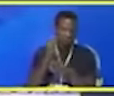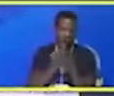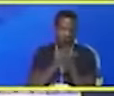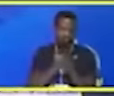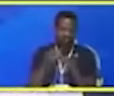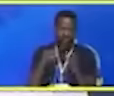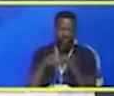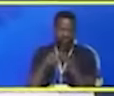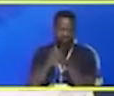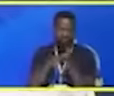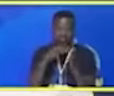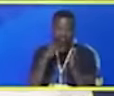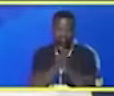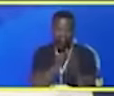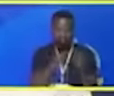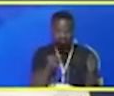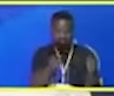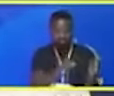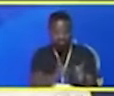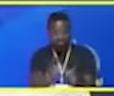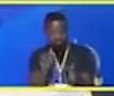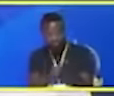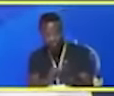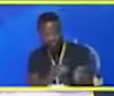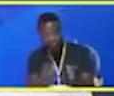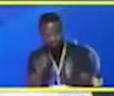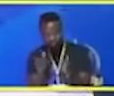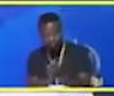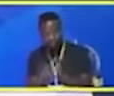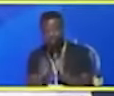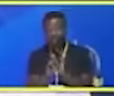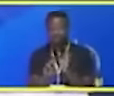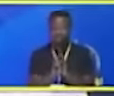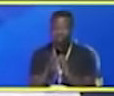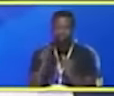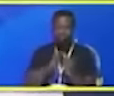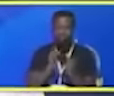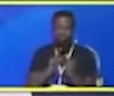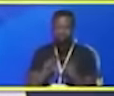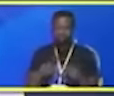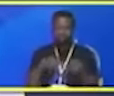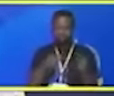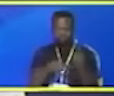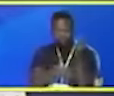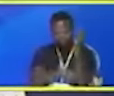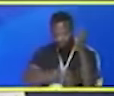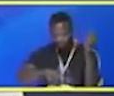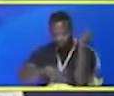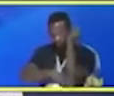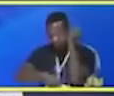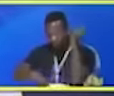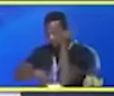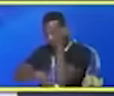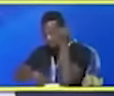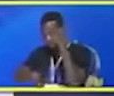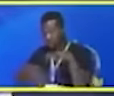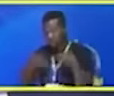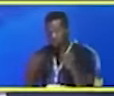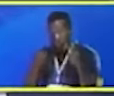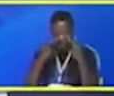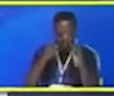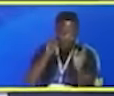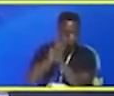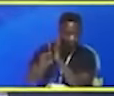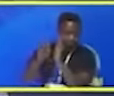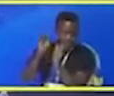the Bible says the enemy has done this. For instance, anywhere you see stealing, anywhere you see